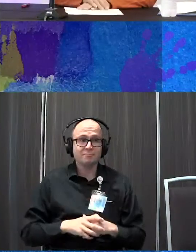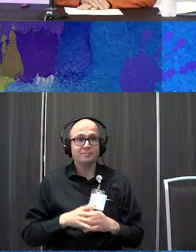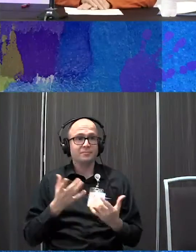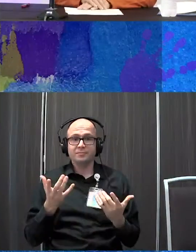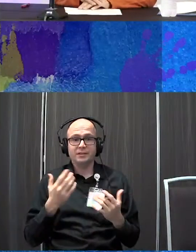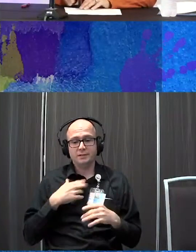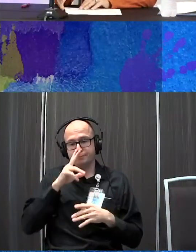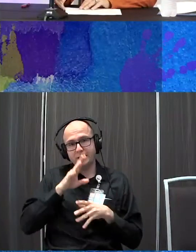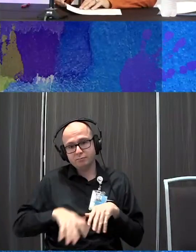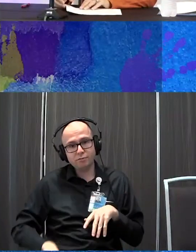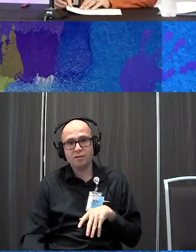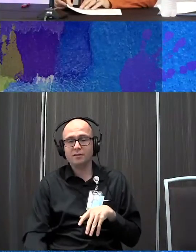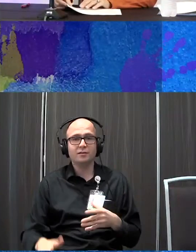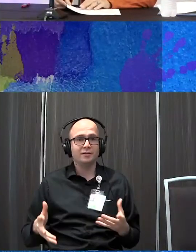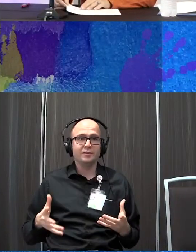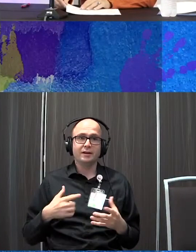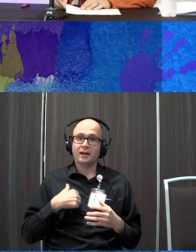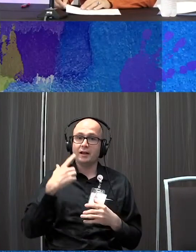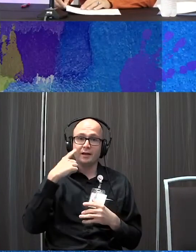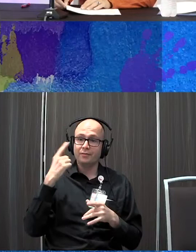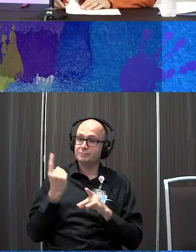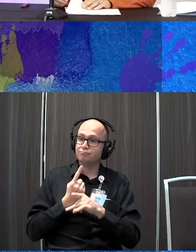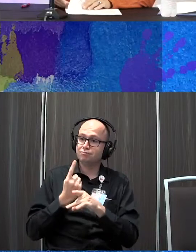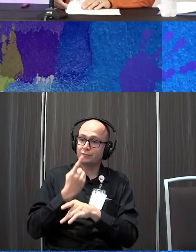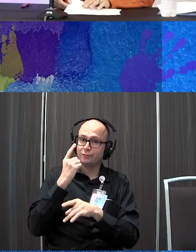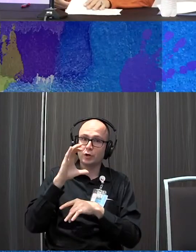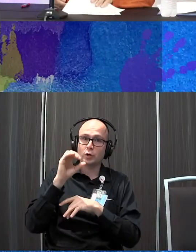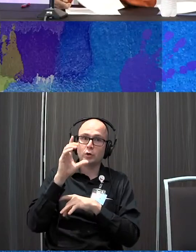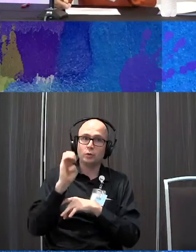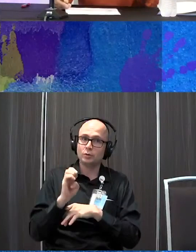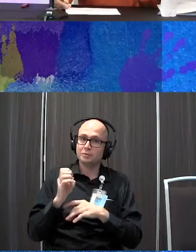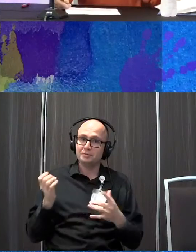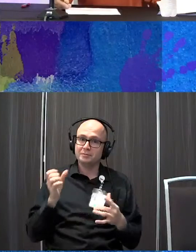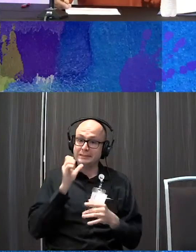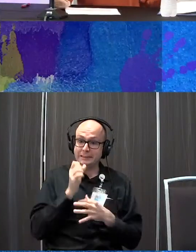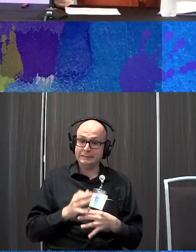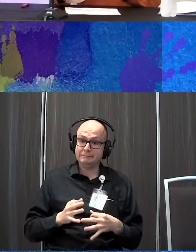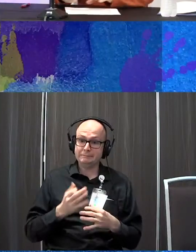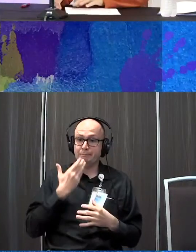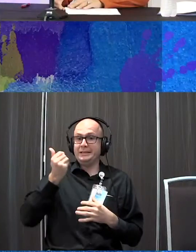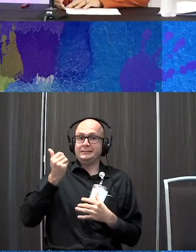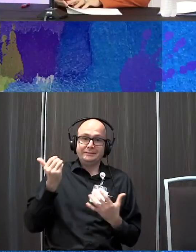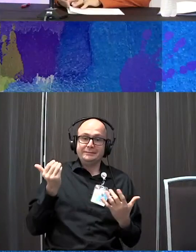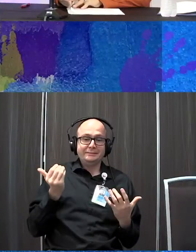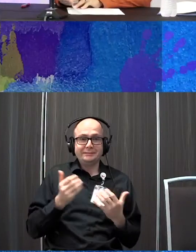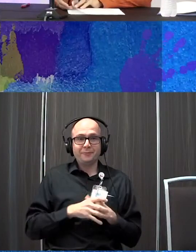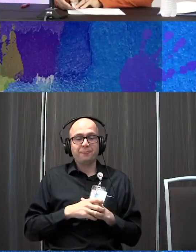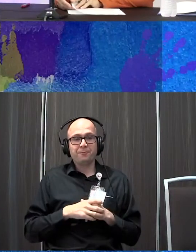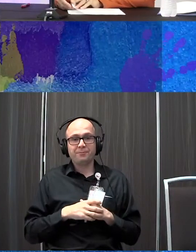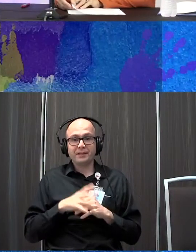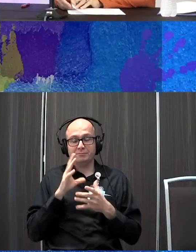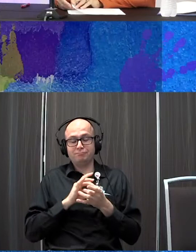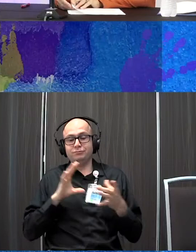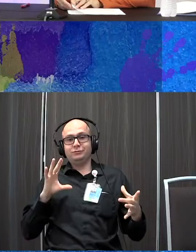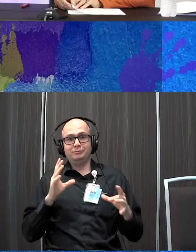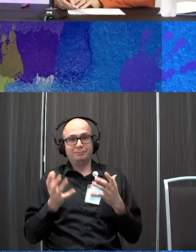he peed on him. So I think that actually was very effective for Cole. Not ideal, but He got let out of the hold, I bet. So